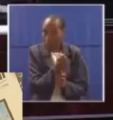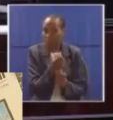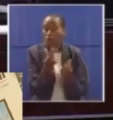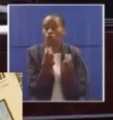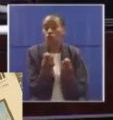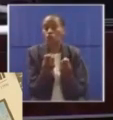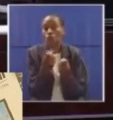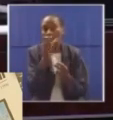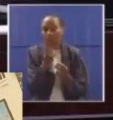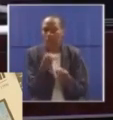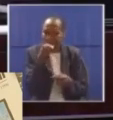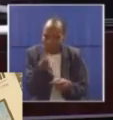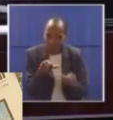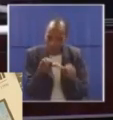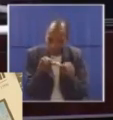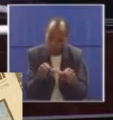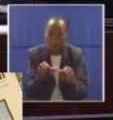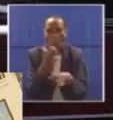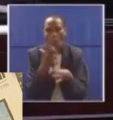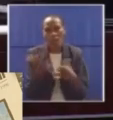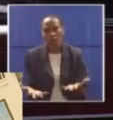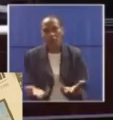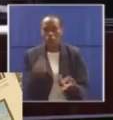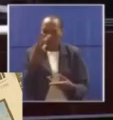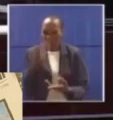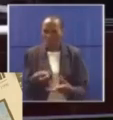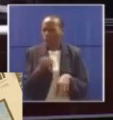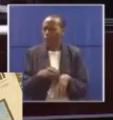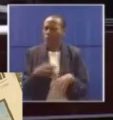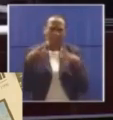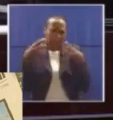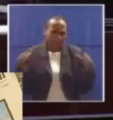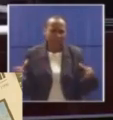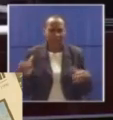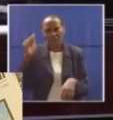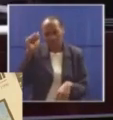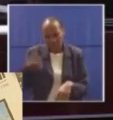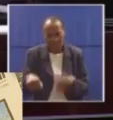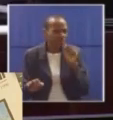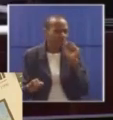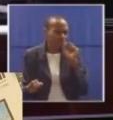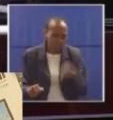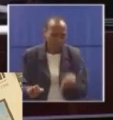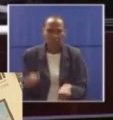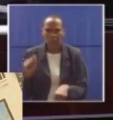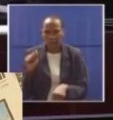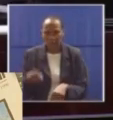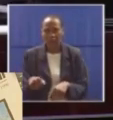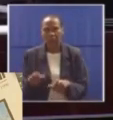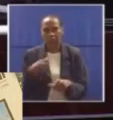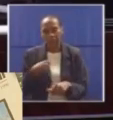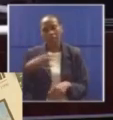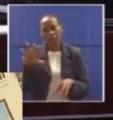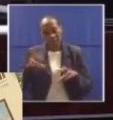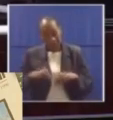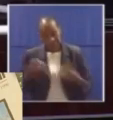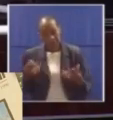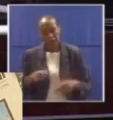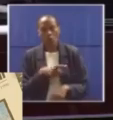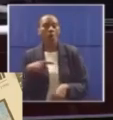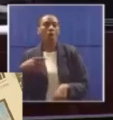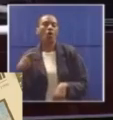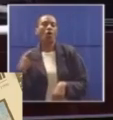tide, but because it is such a huge problem, yes, I will concede, it is taking much longer